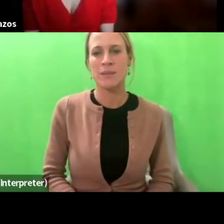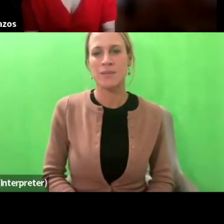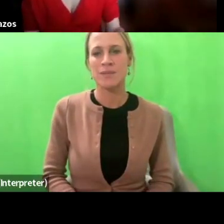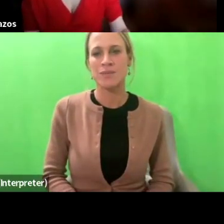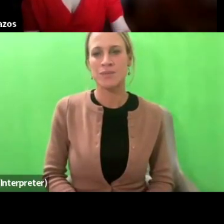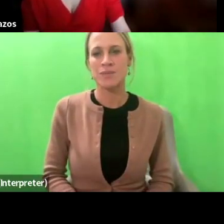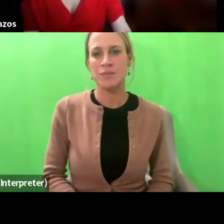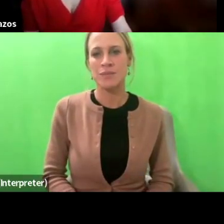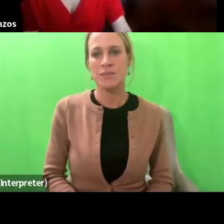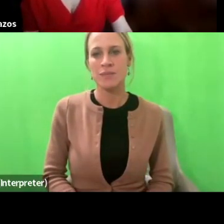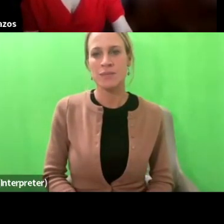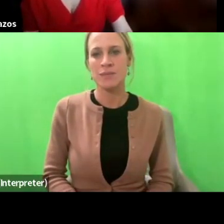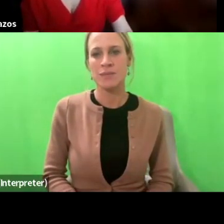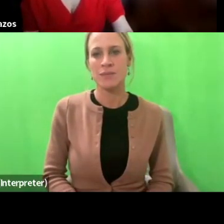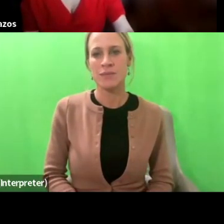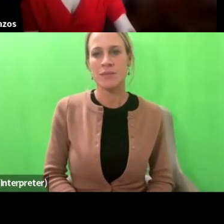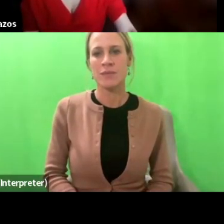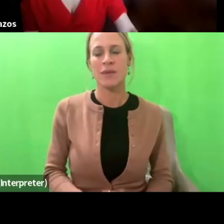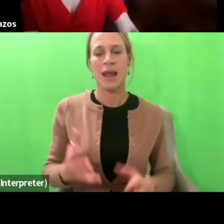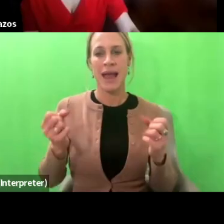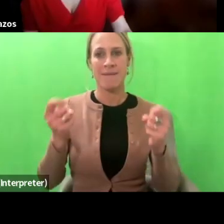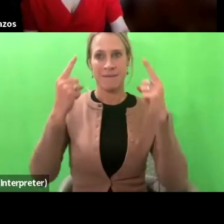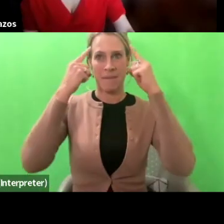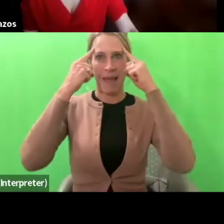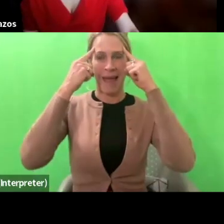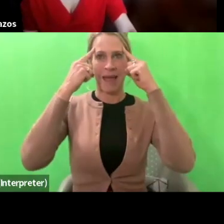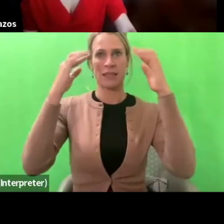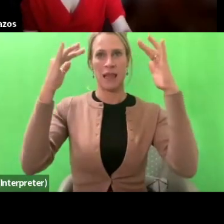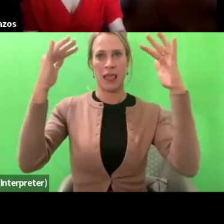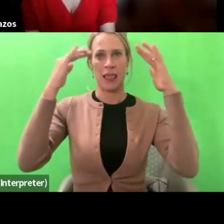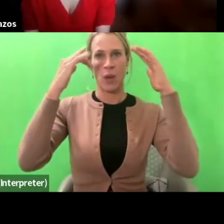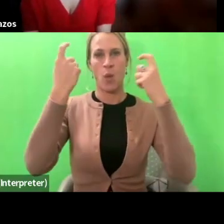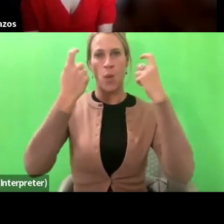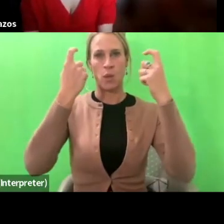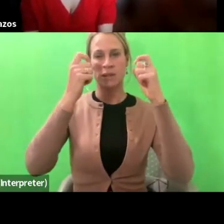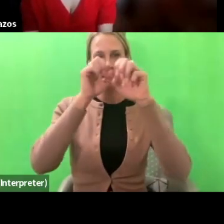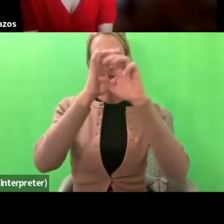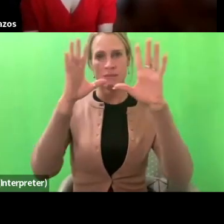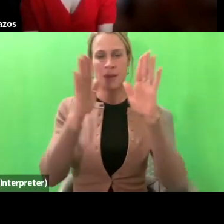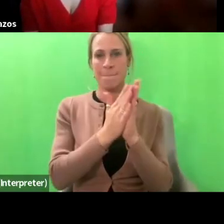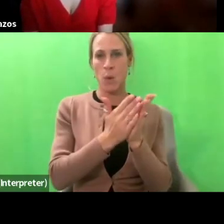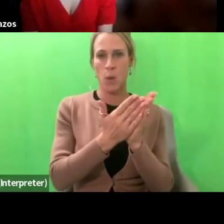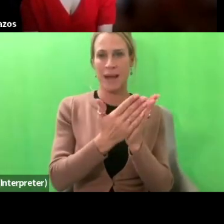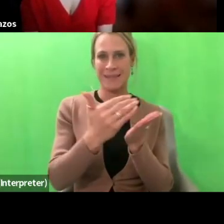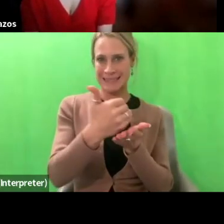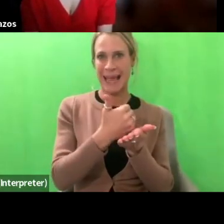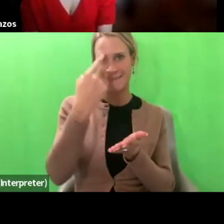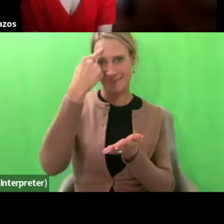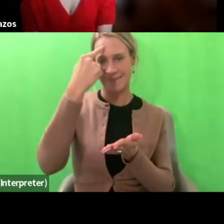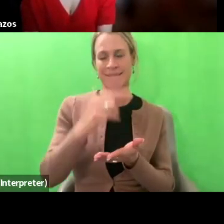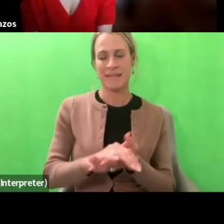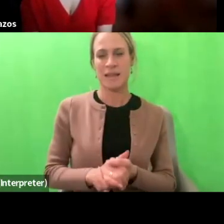So I do have in my head the book. It is saved there, so I